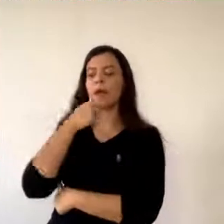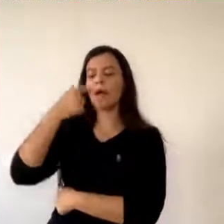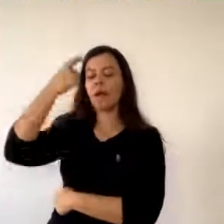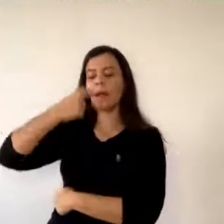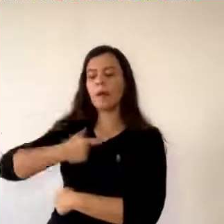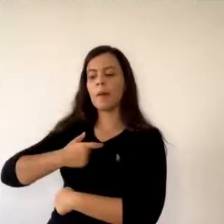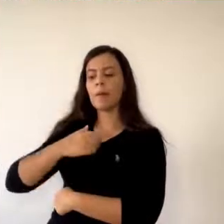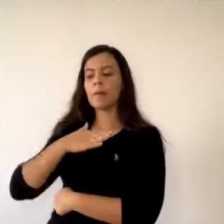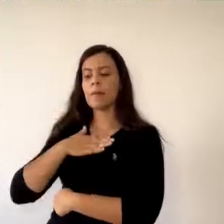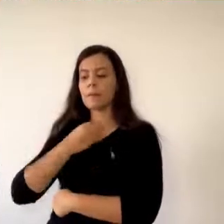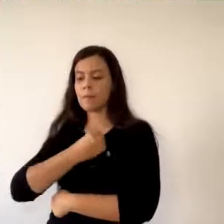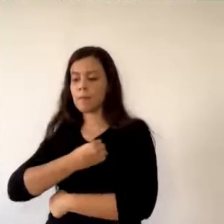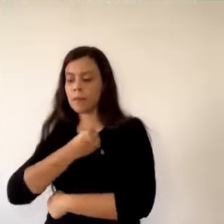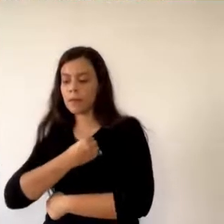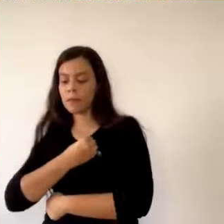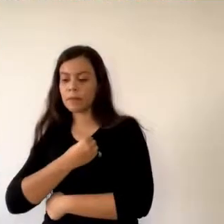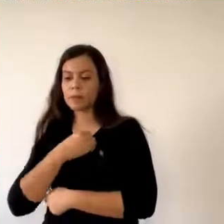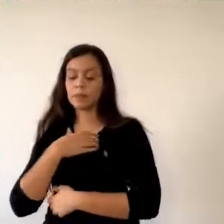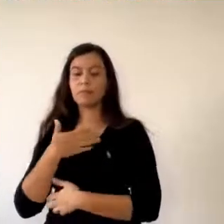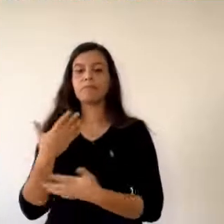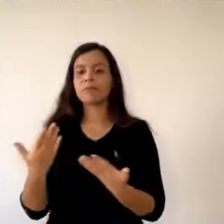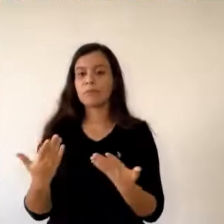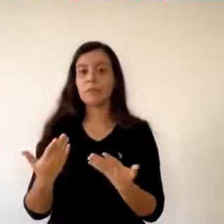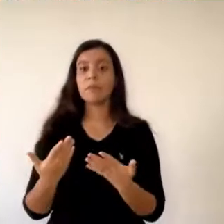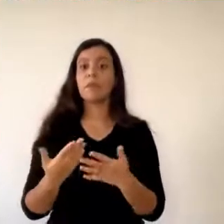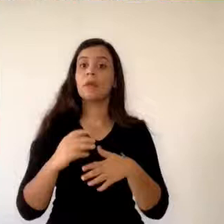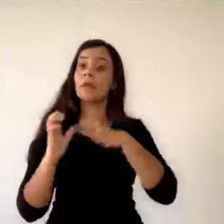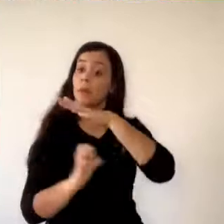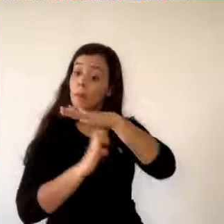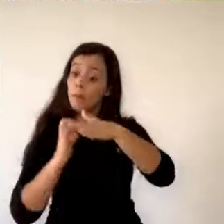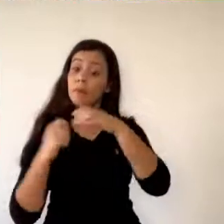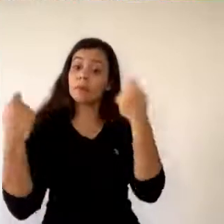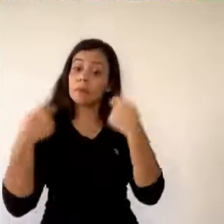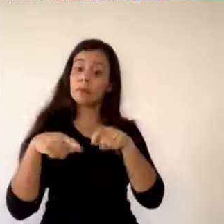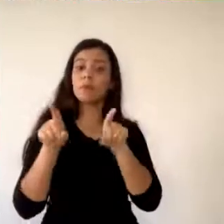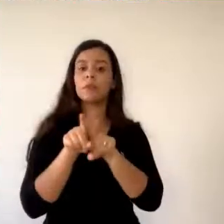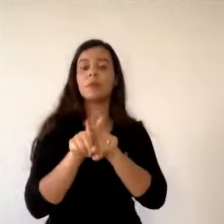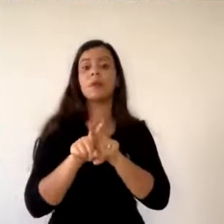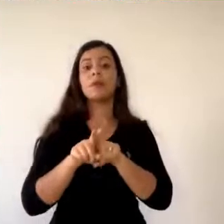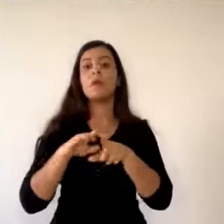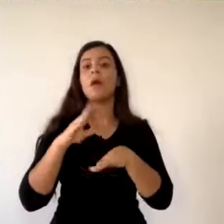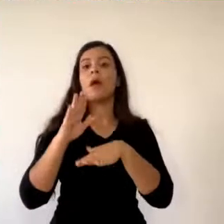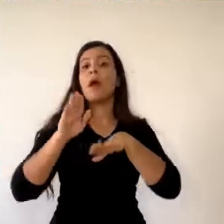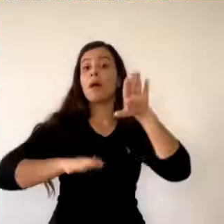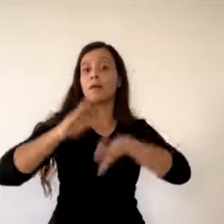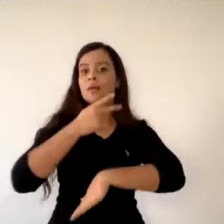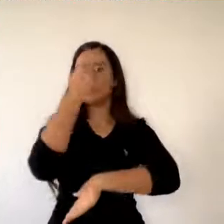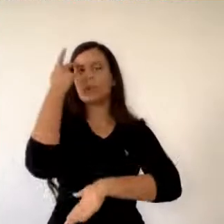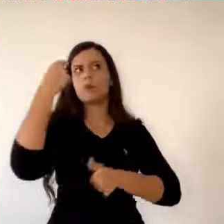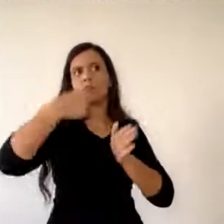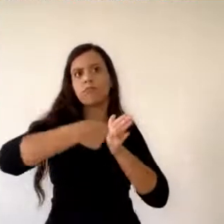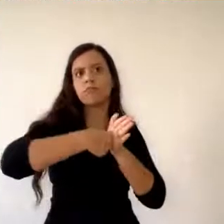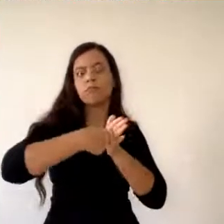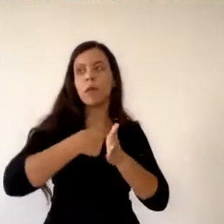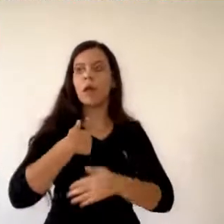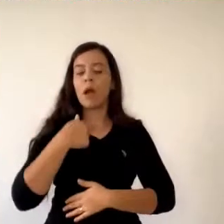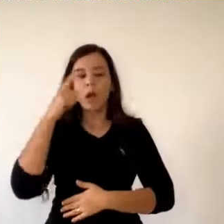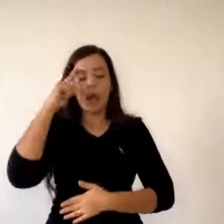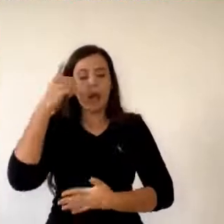but when we ask these questions, then I lecture oftentimes, and people wonder and they realize that they